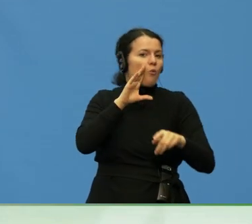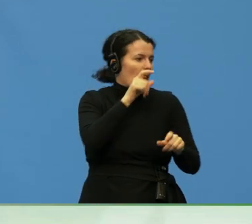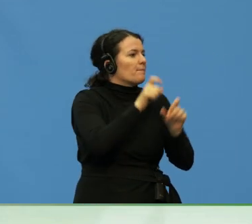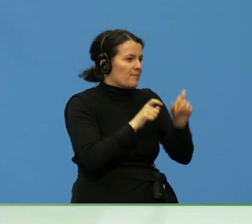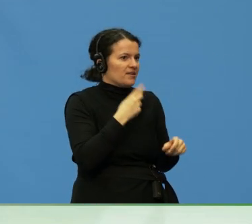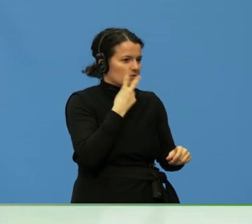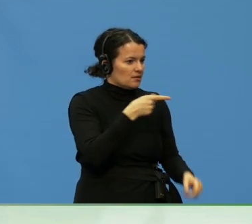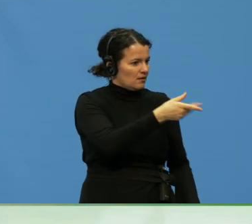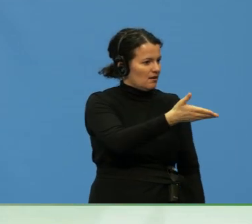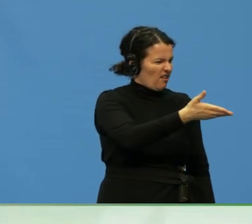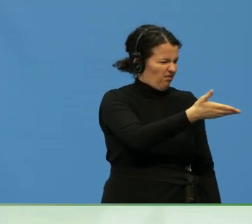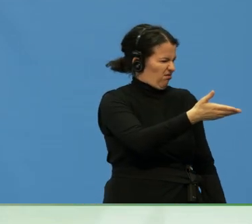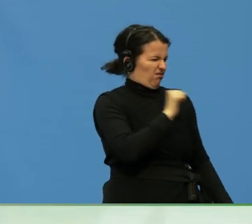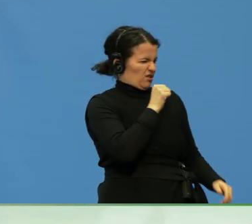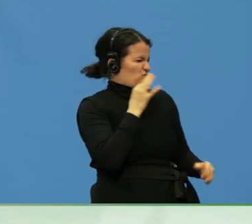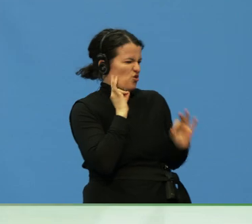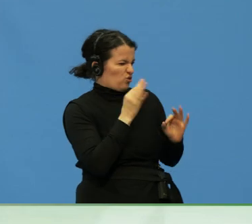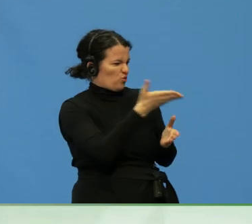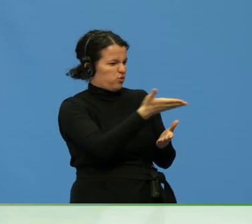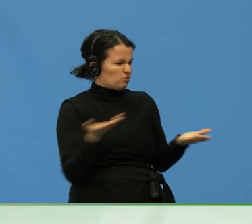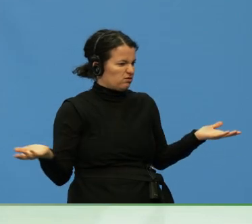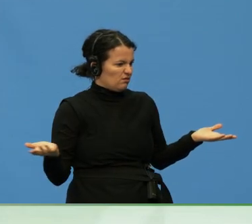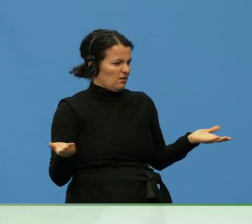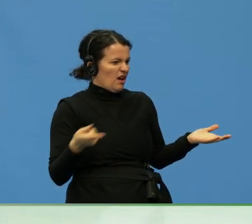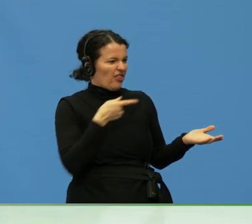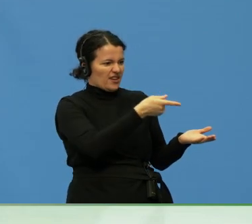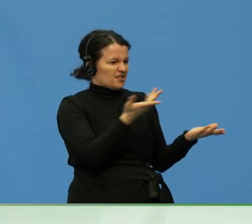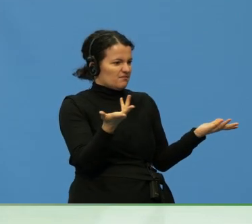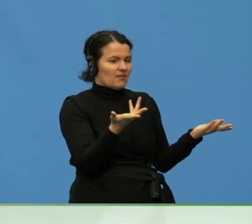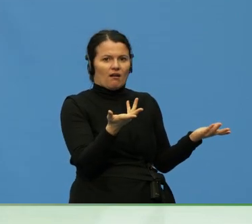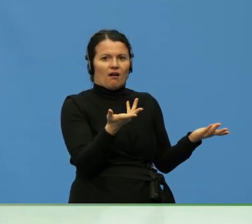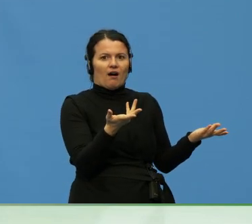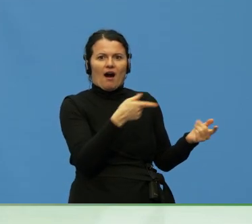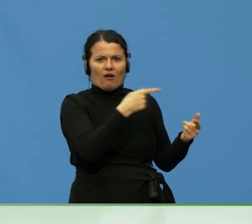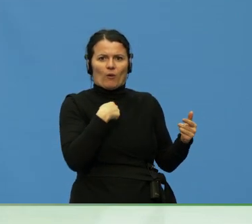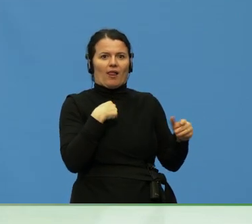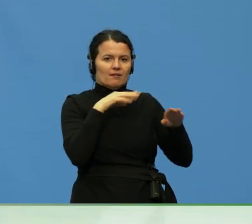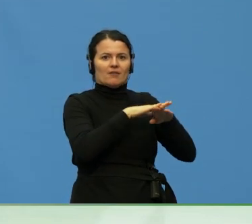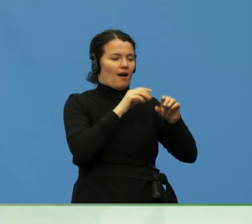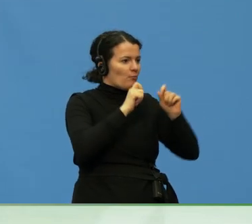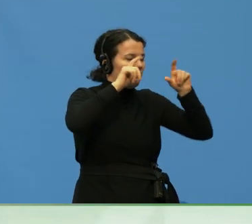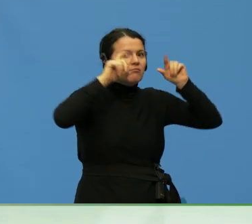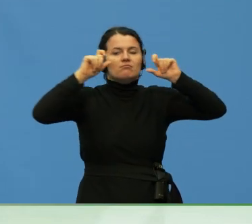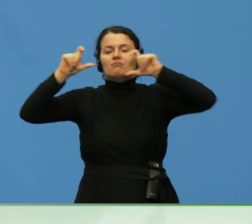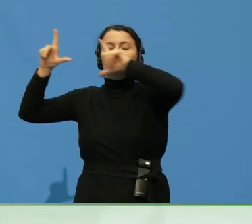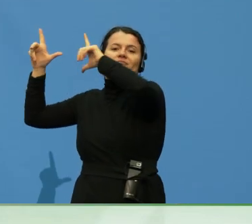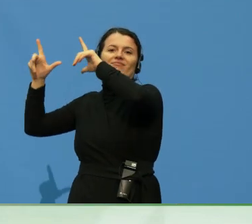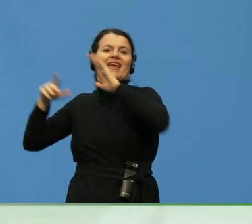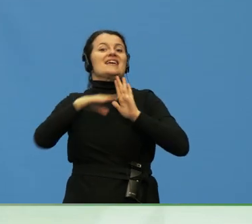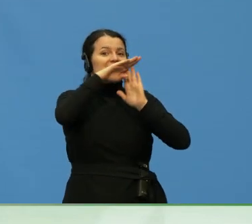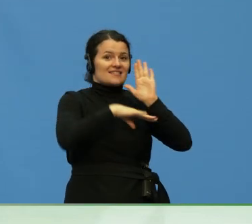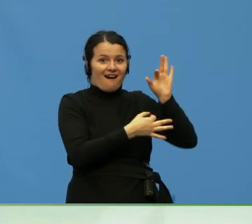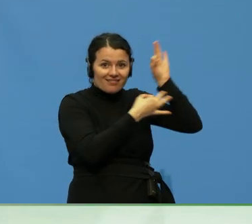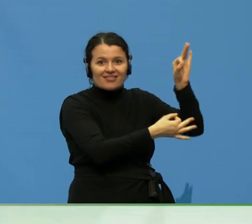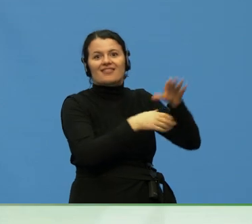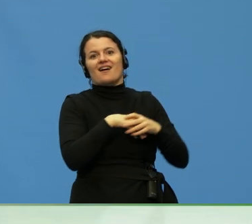an extra handle, right? You don't want to stop that. You need that balance. And that's where the standards and the regs and this word reasonable